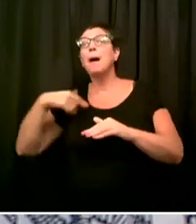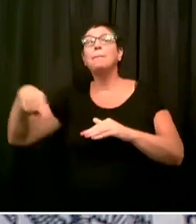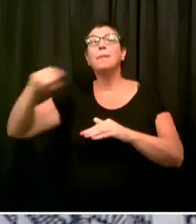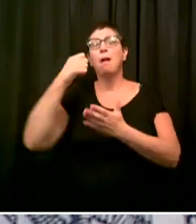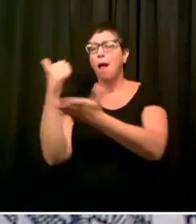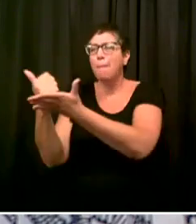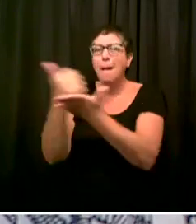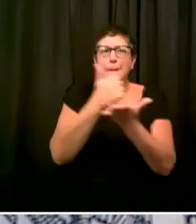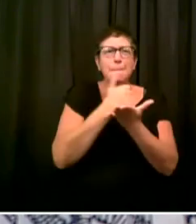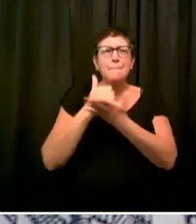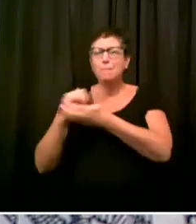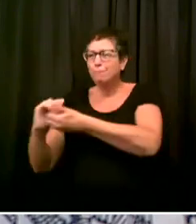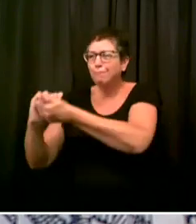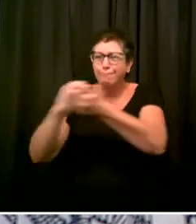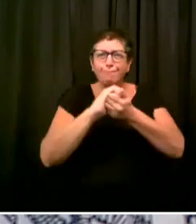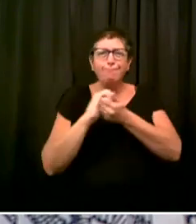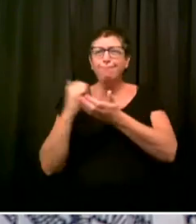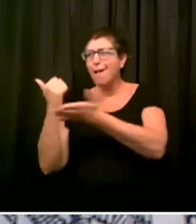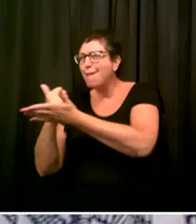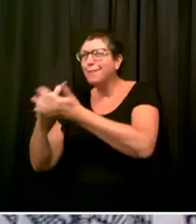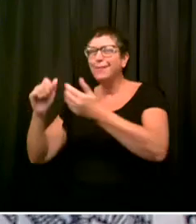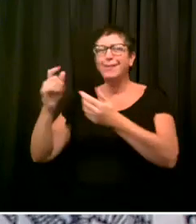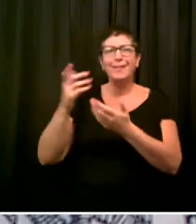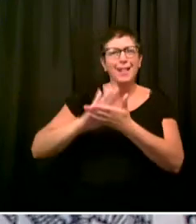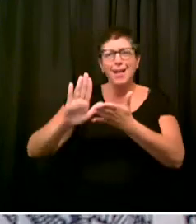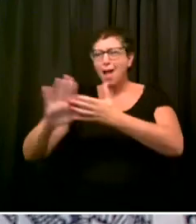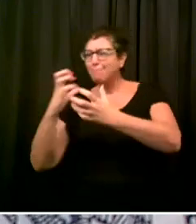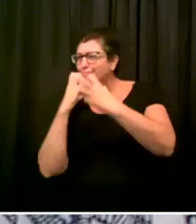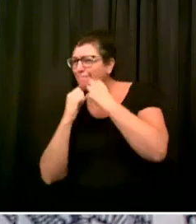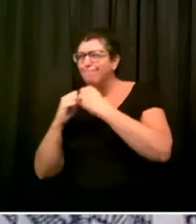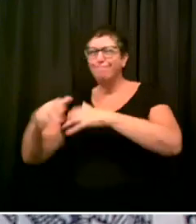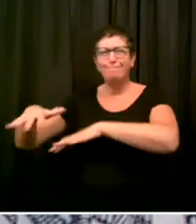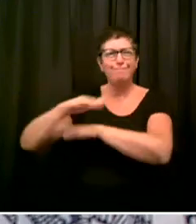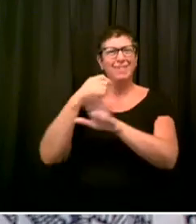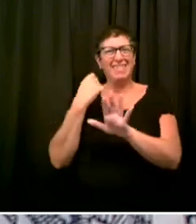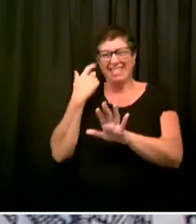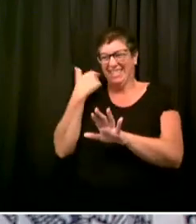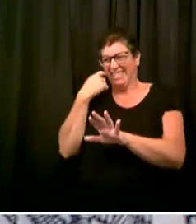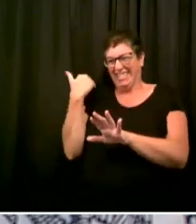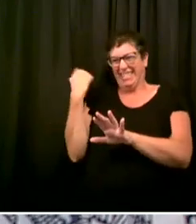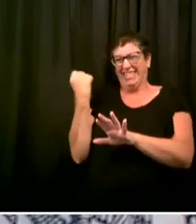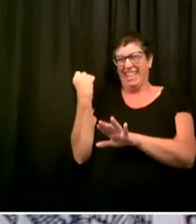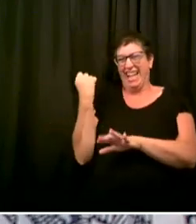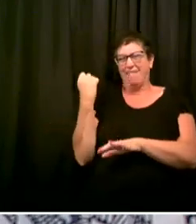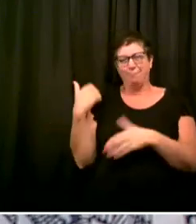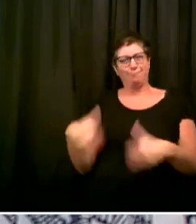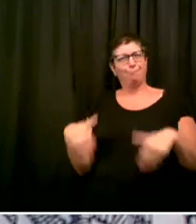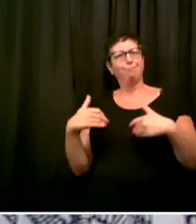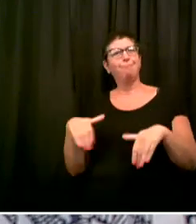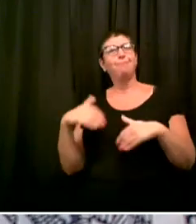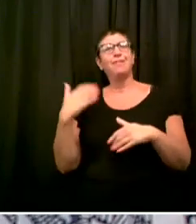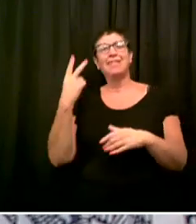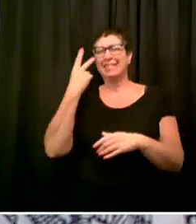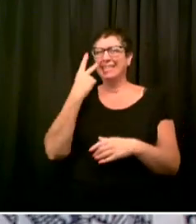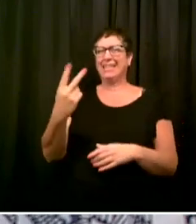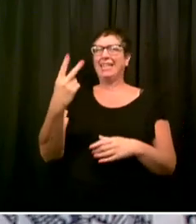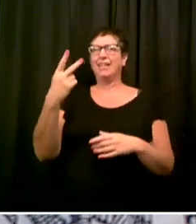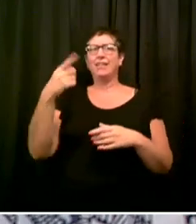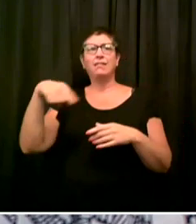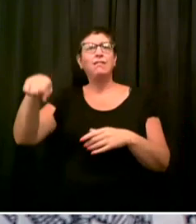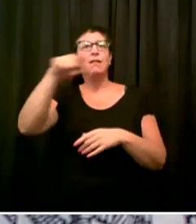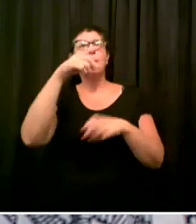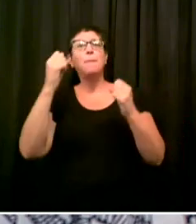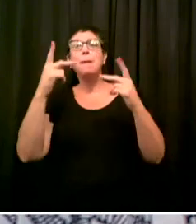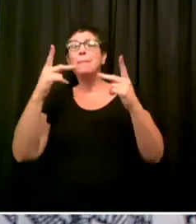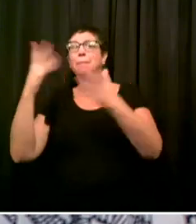crisis, we saw people come out in droves to help our healthcare heroes, to applaud them, to bring them food. New Yorkers